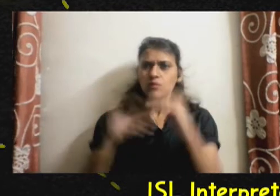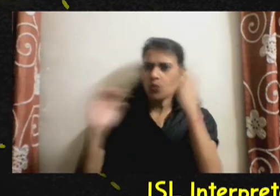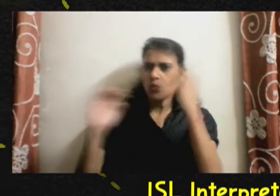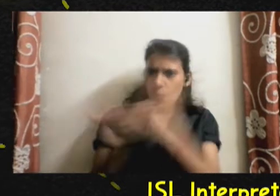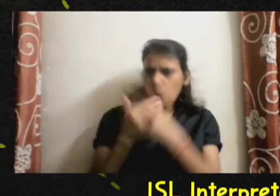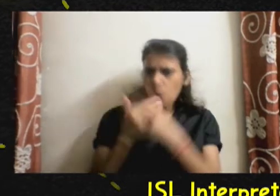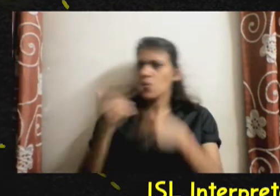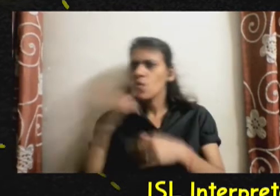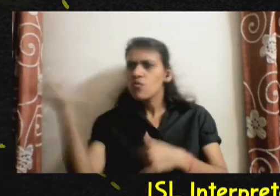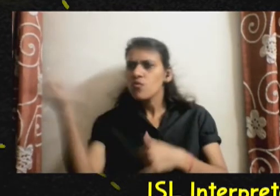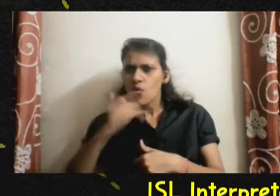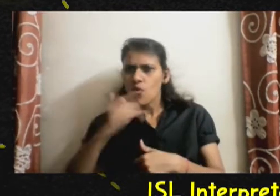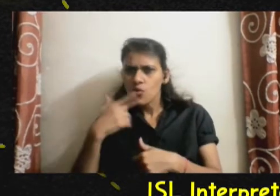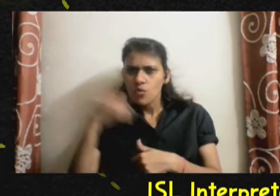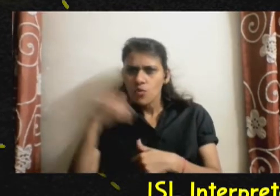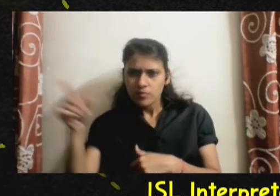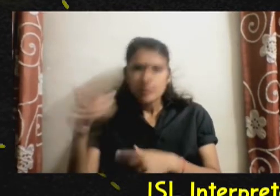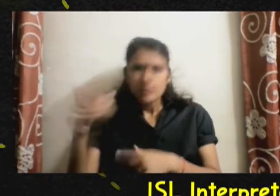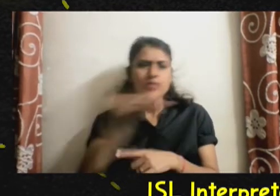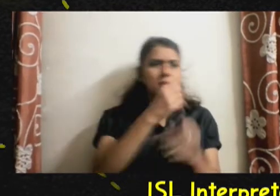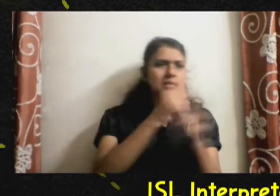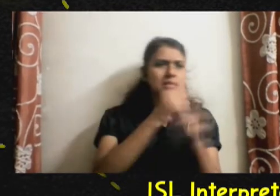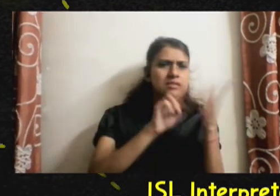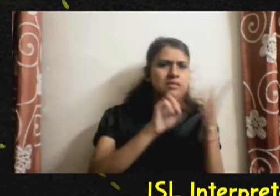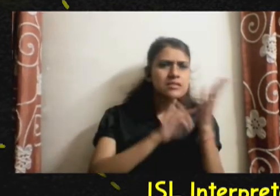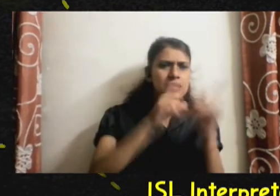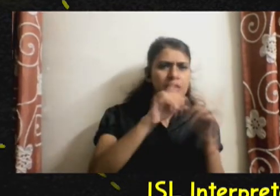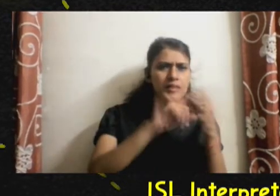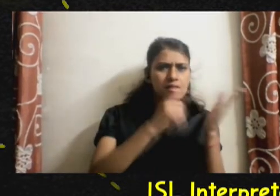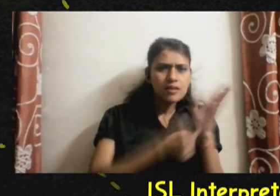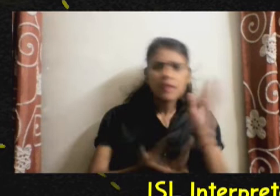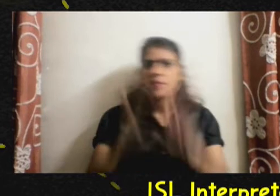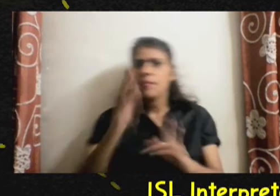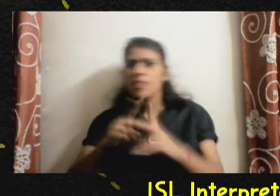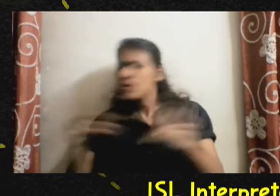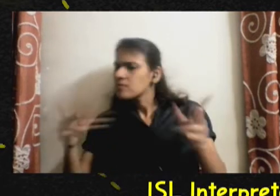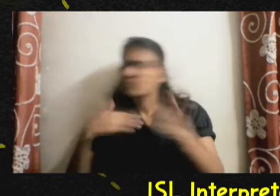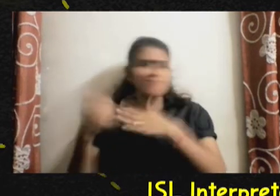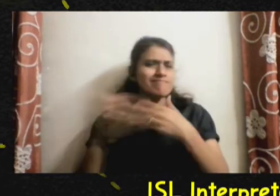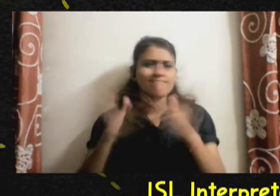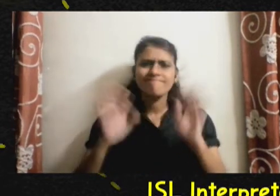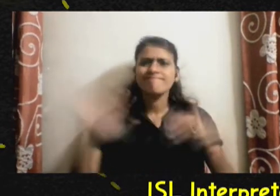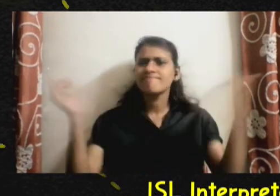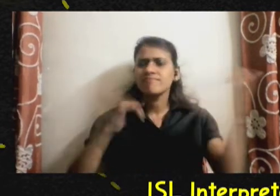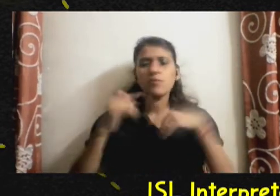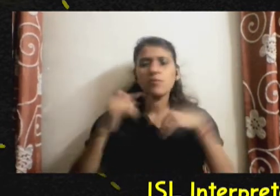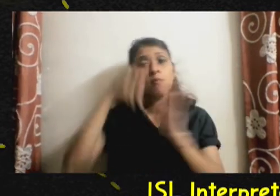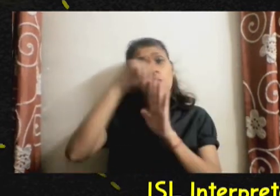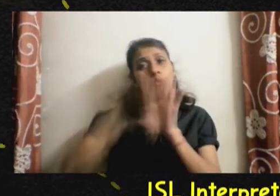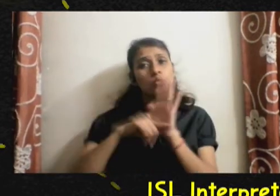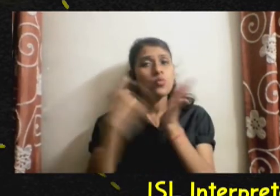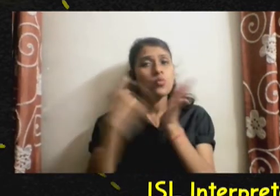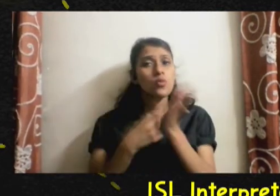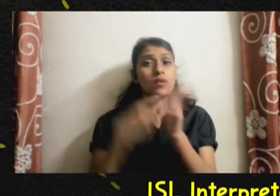who was calling, maybe something around gender, something around marital status, literally. But, we had a clear policy. If the caller called,